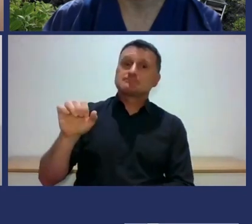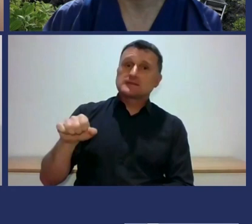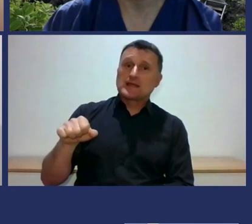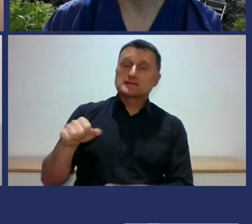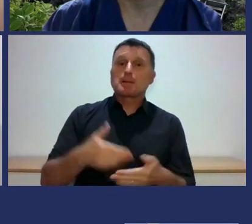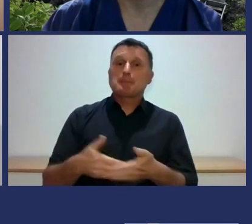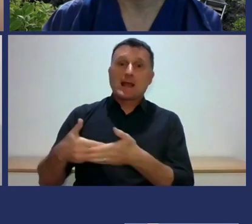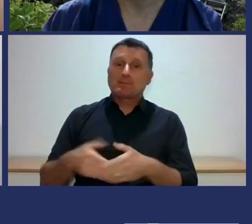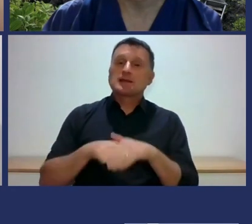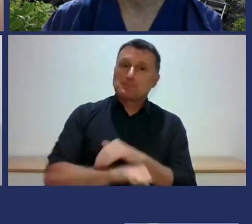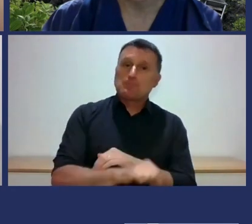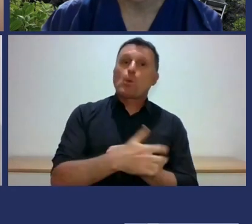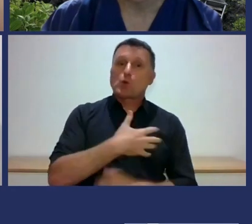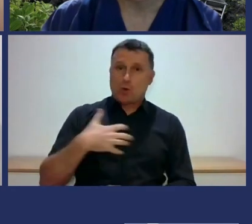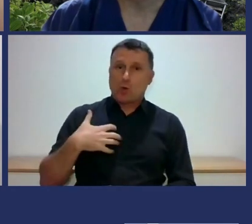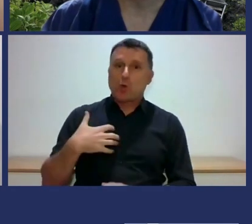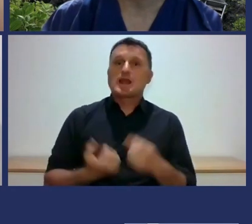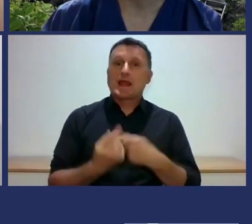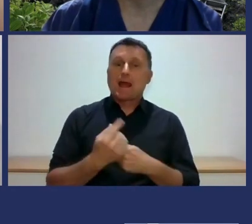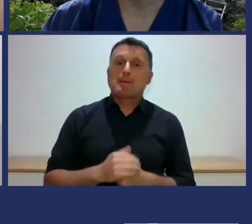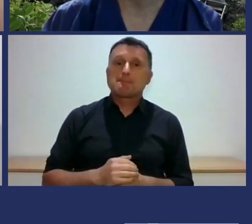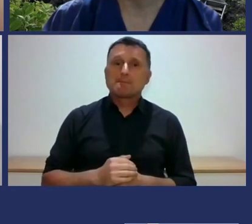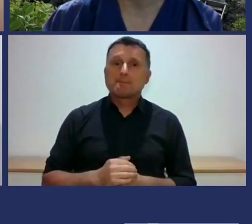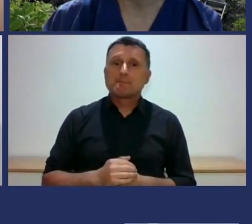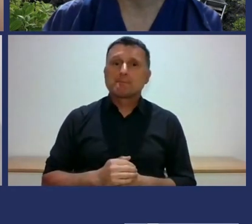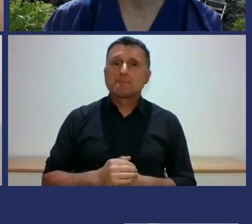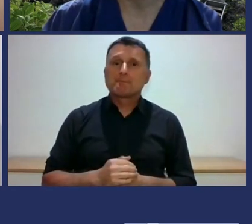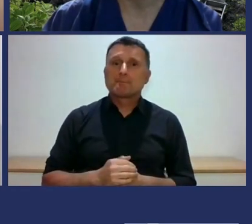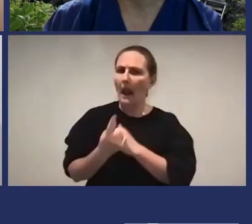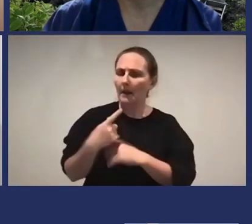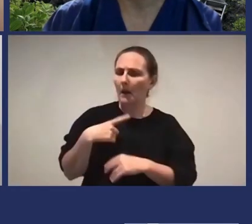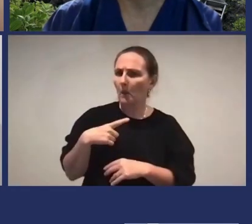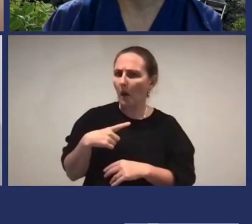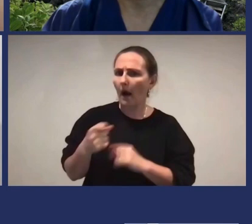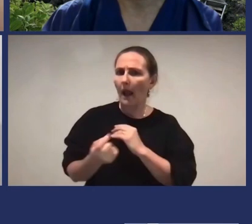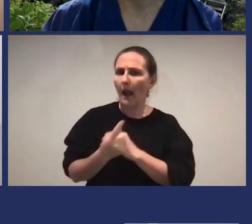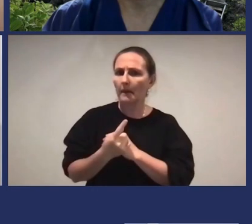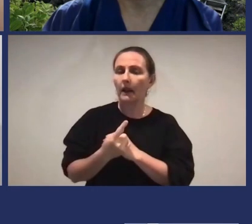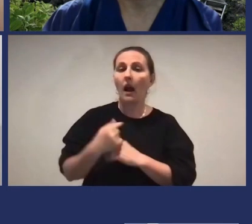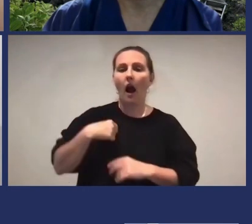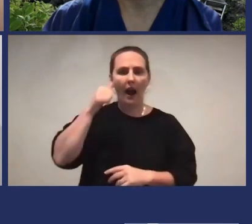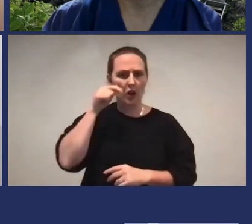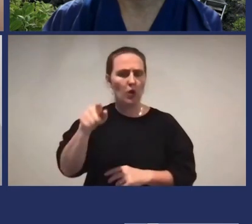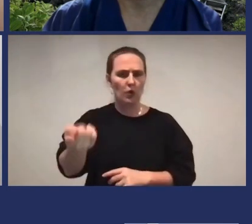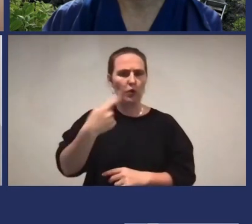yeah. And why is that happening? Can you? I know you sort of touched on it a little bit before, but